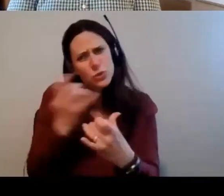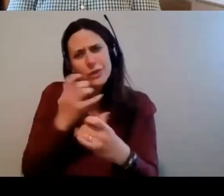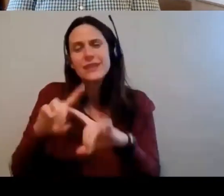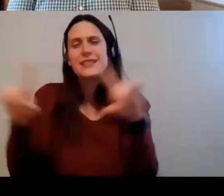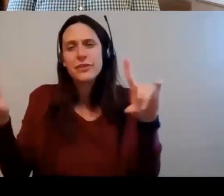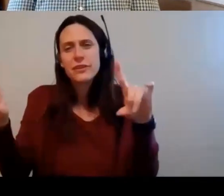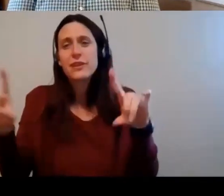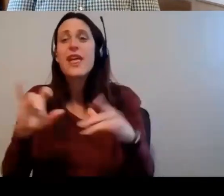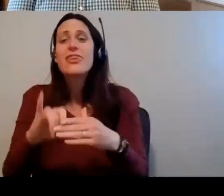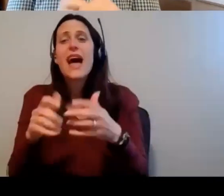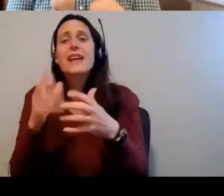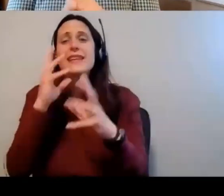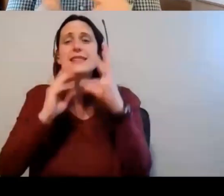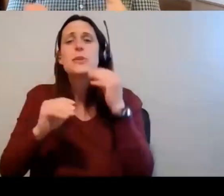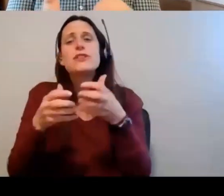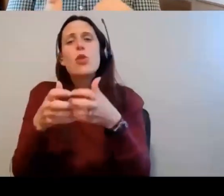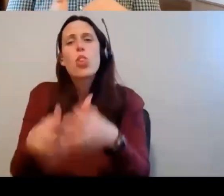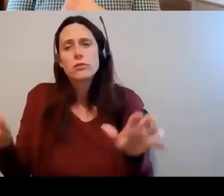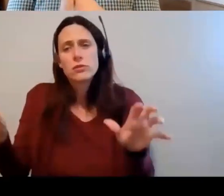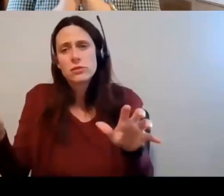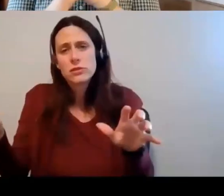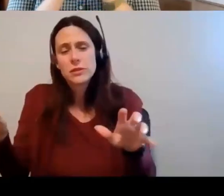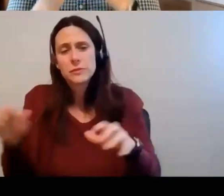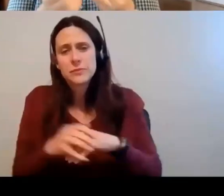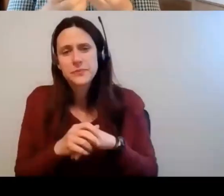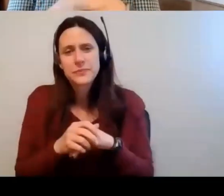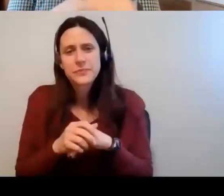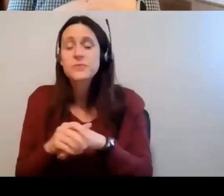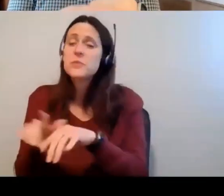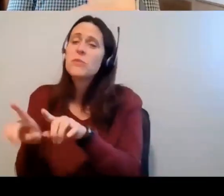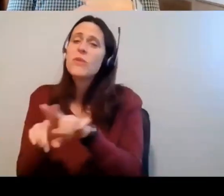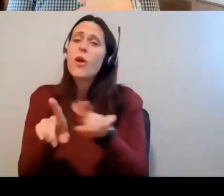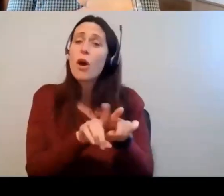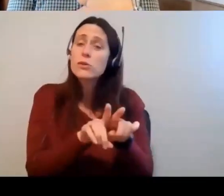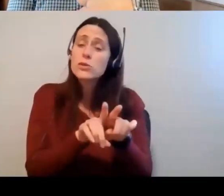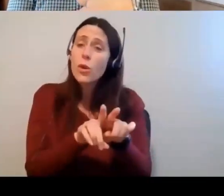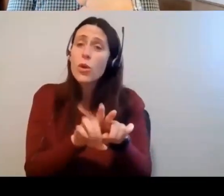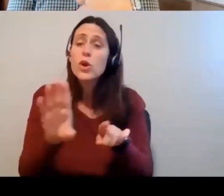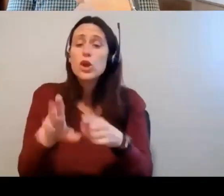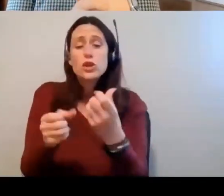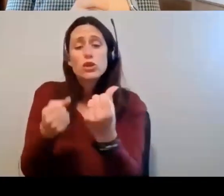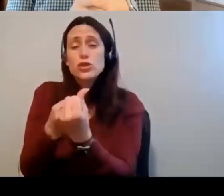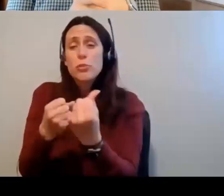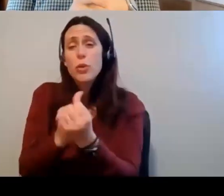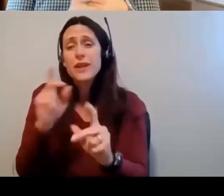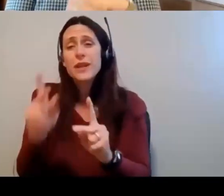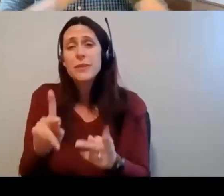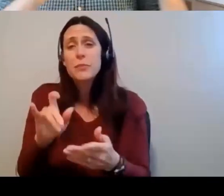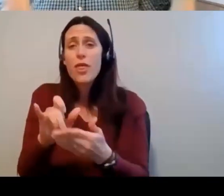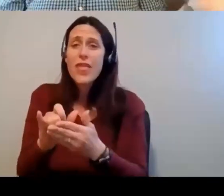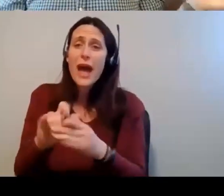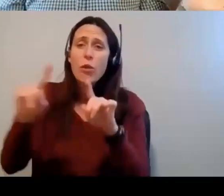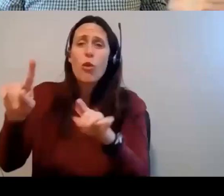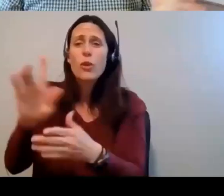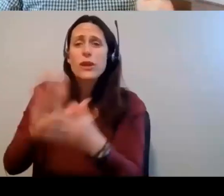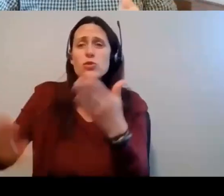lost experience for them. One other loss to think about is you're supporting people who might be pursuing higher education. I've heard this over